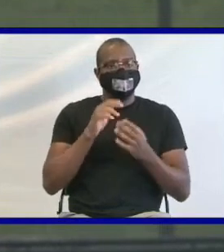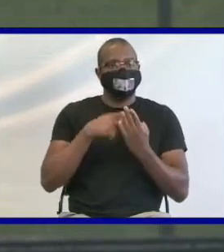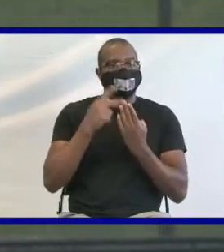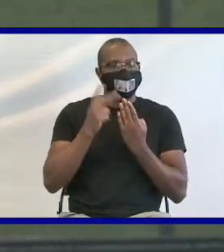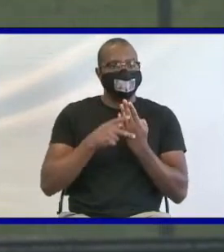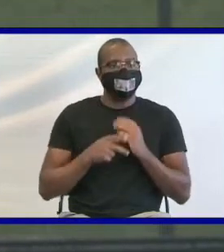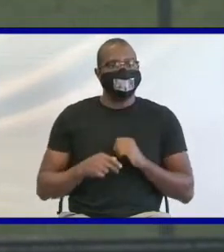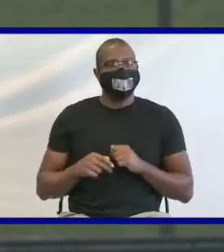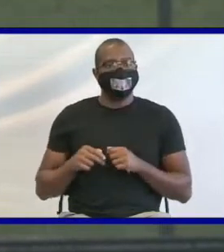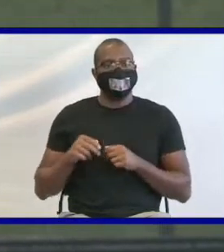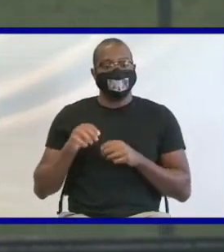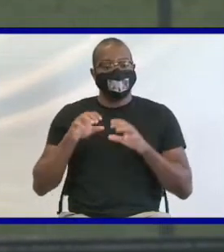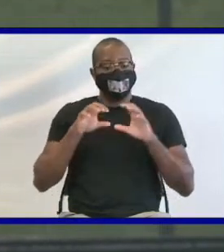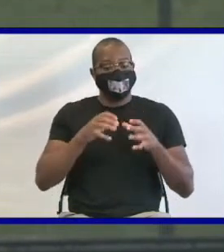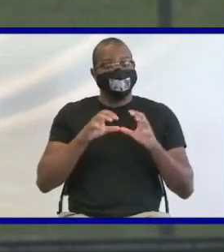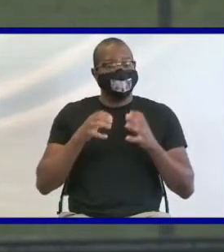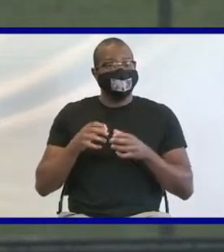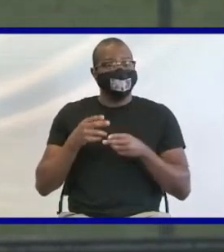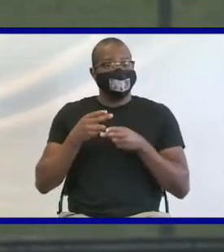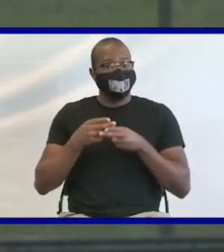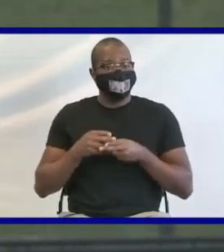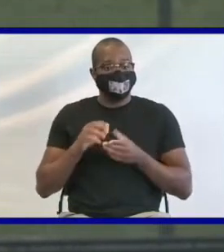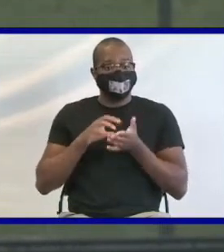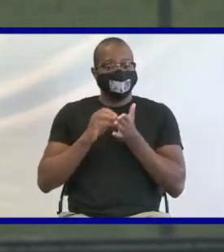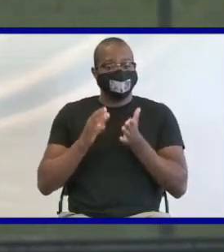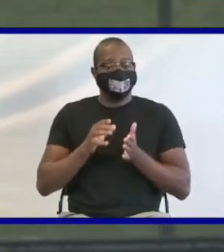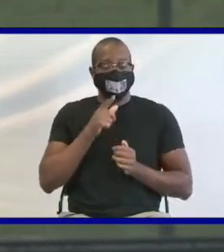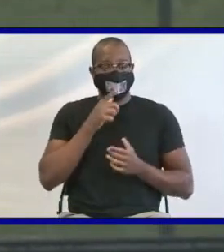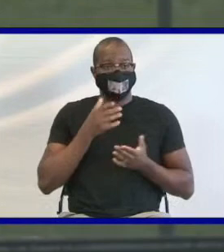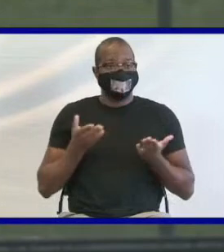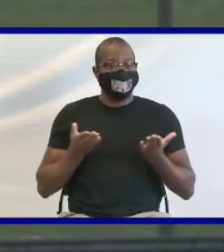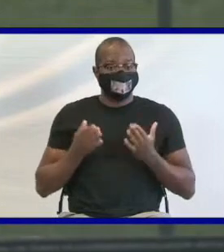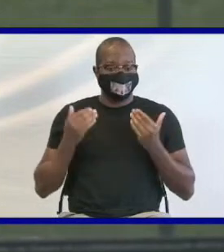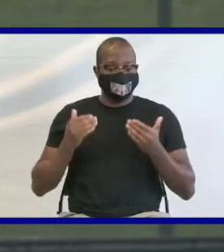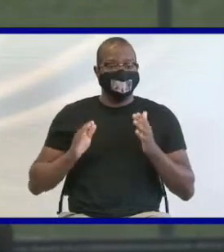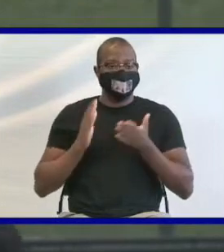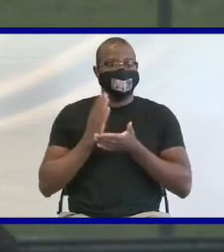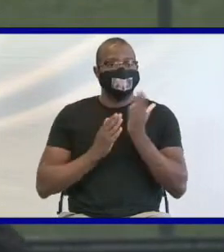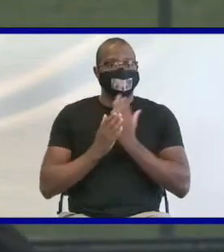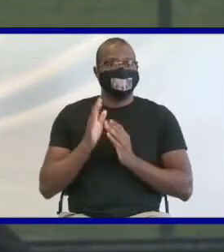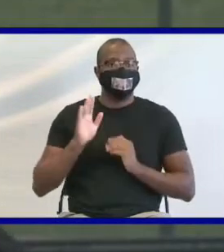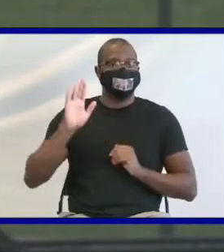the names of these groups, and the students who are here, raise your hand wherever you are.